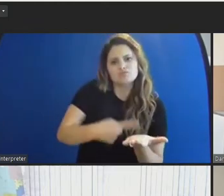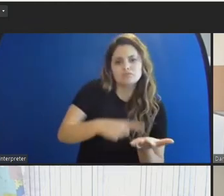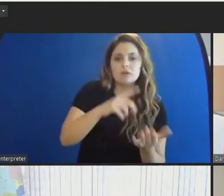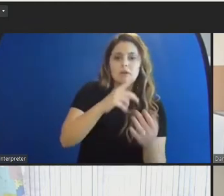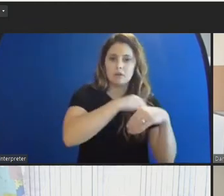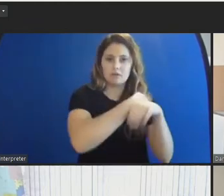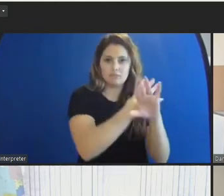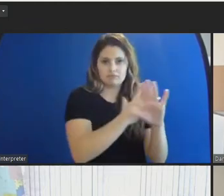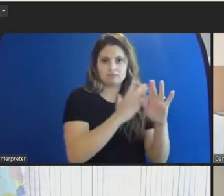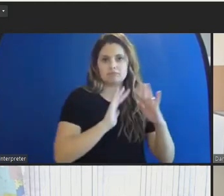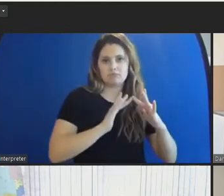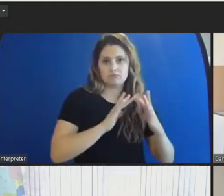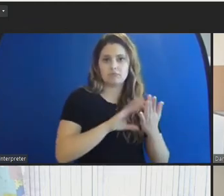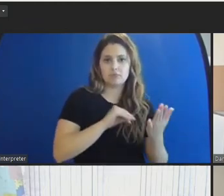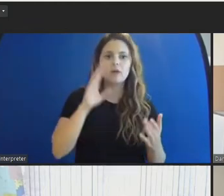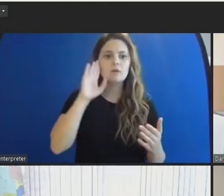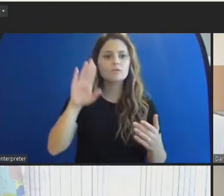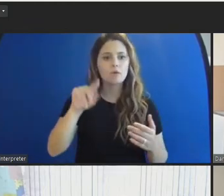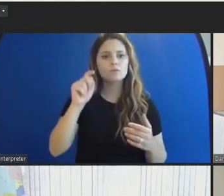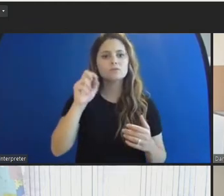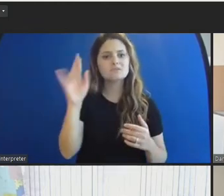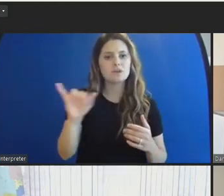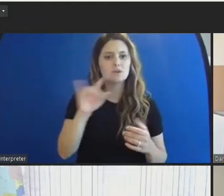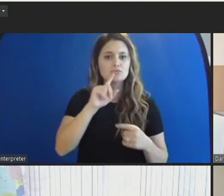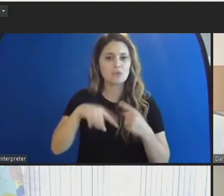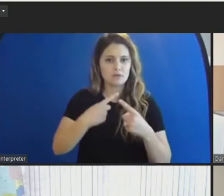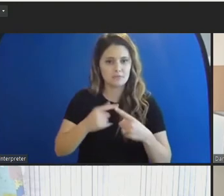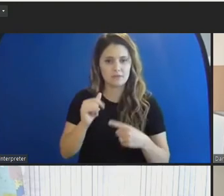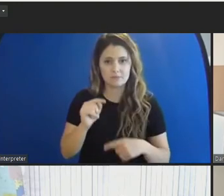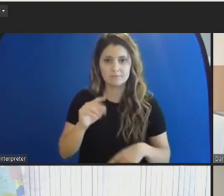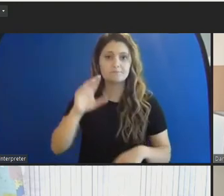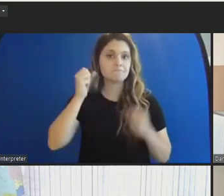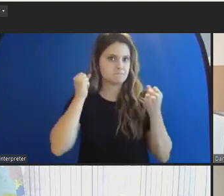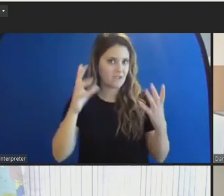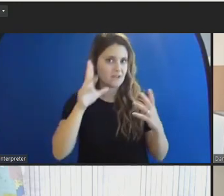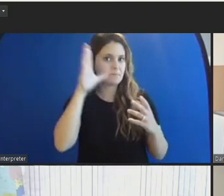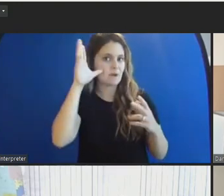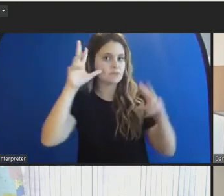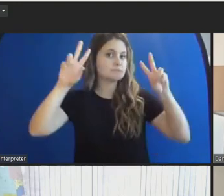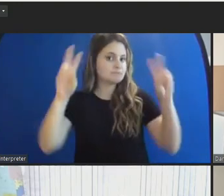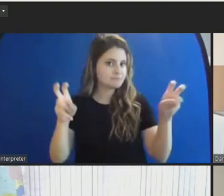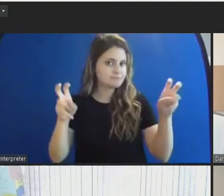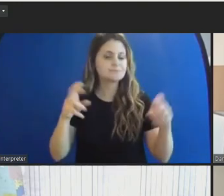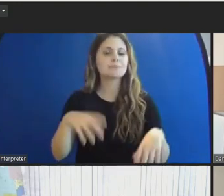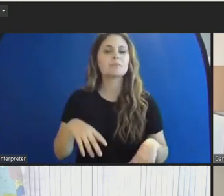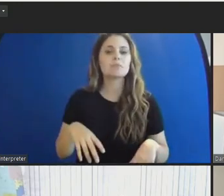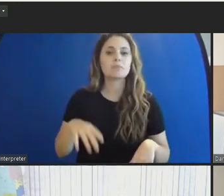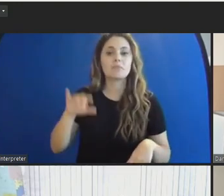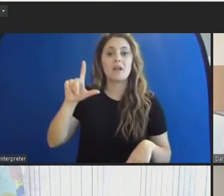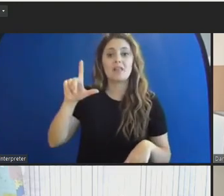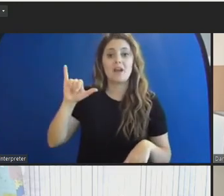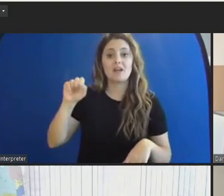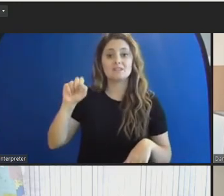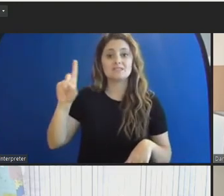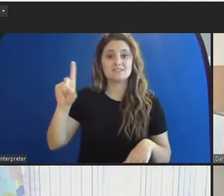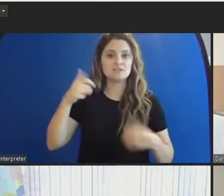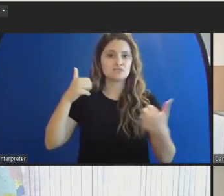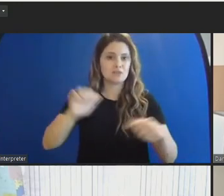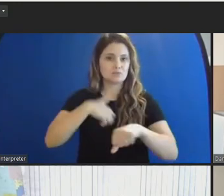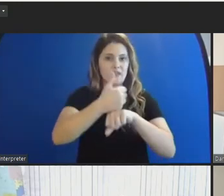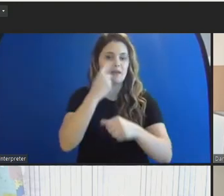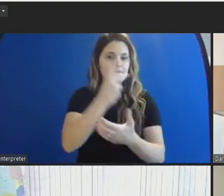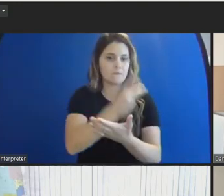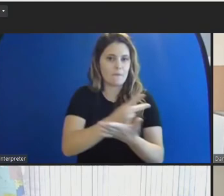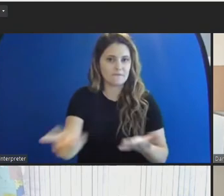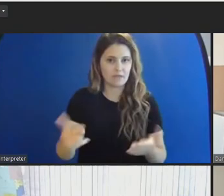Terry talked about it. We've had many parents that believe that, quote, the school district, LISD, is trying to set them up for